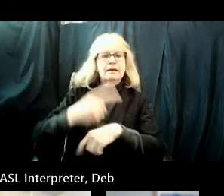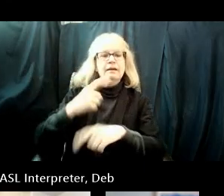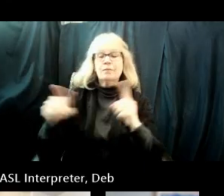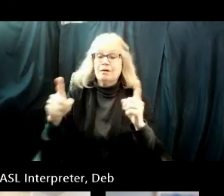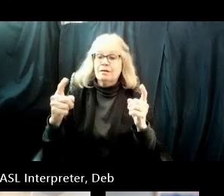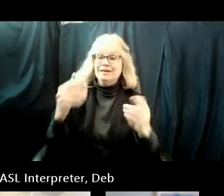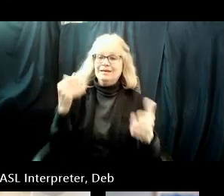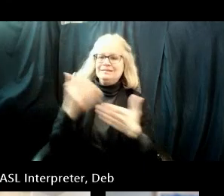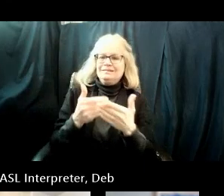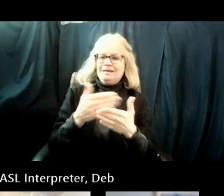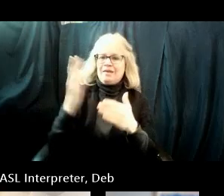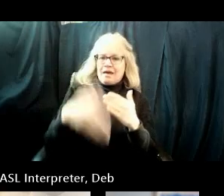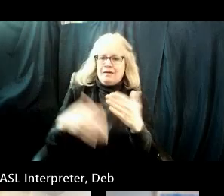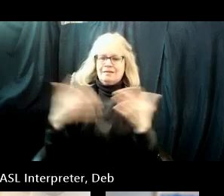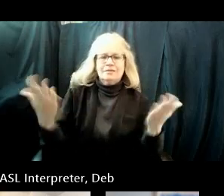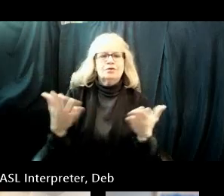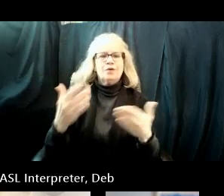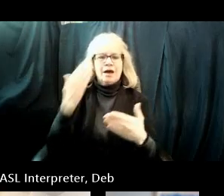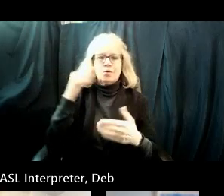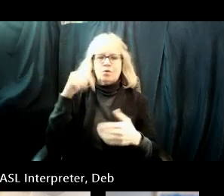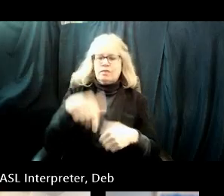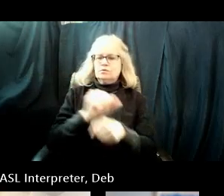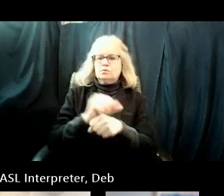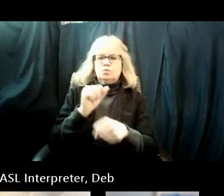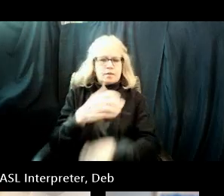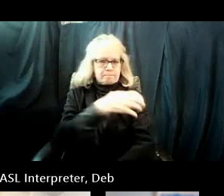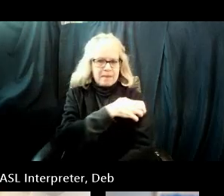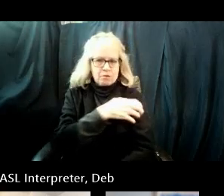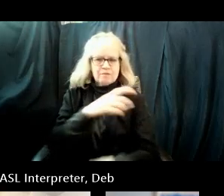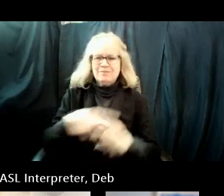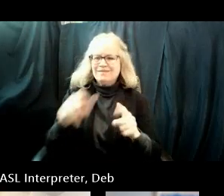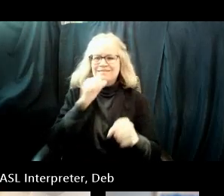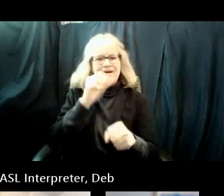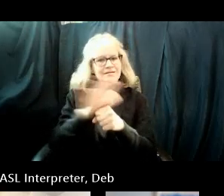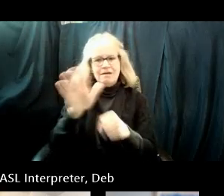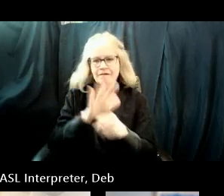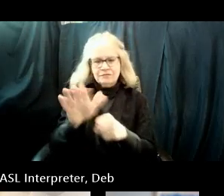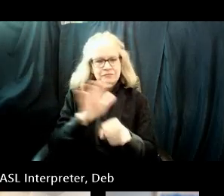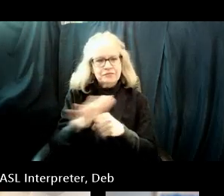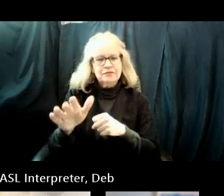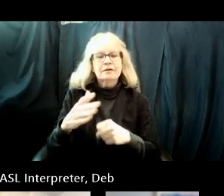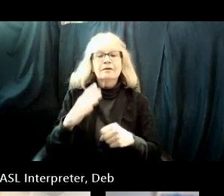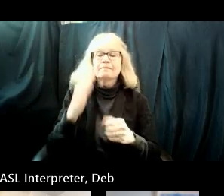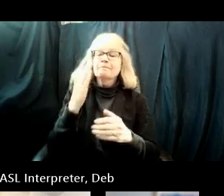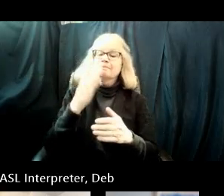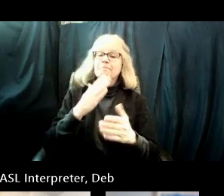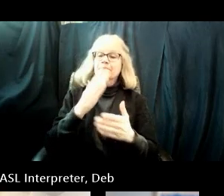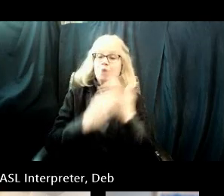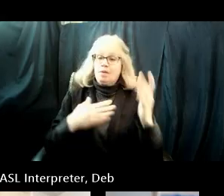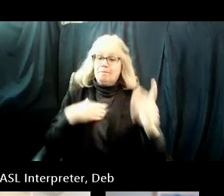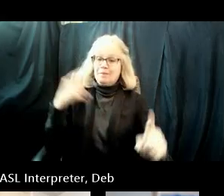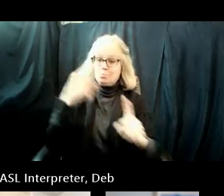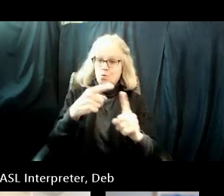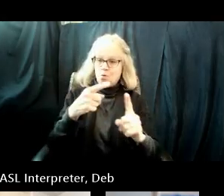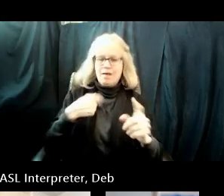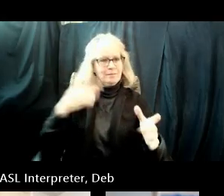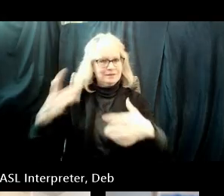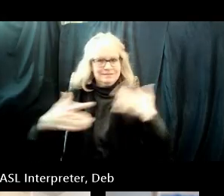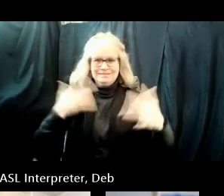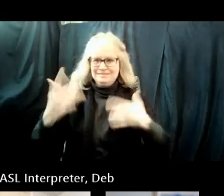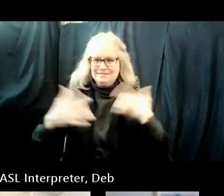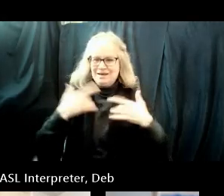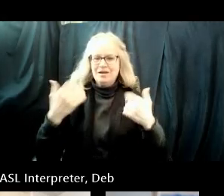so powerful, I know that it's not enough. And so part of my goal, and one of the things I've been so excited about having